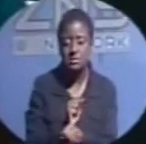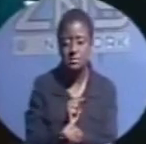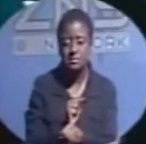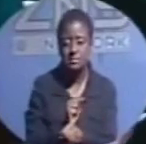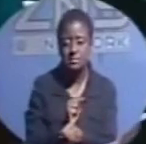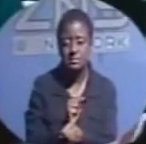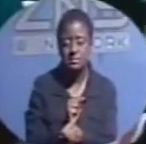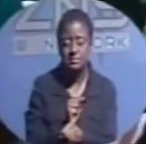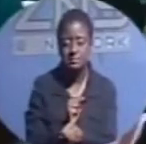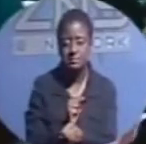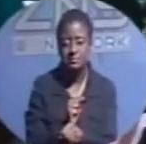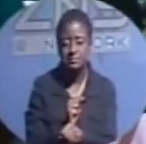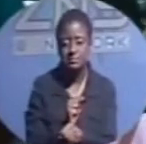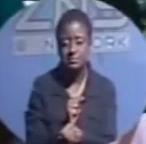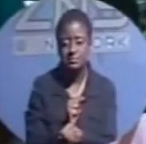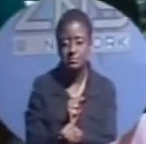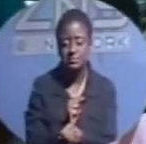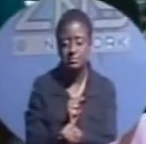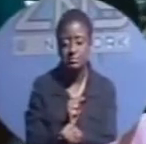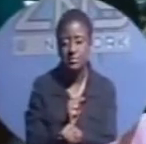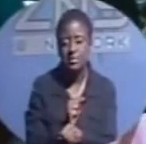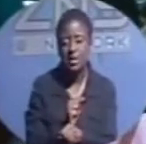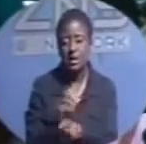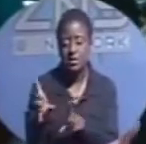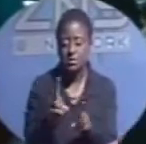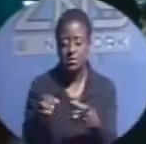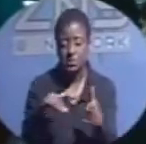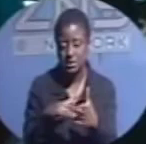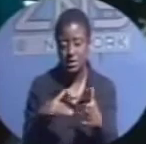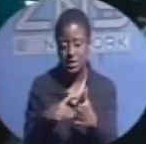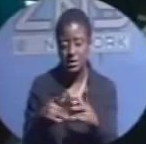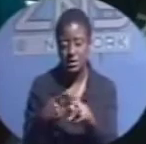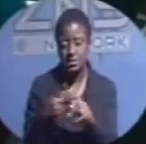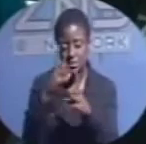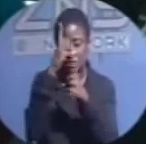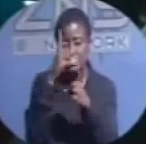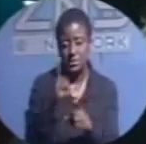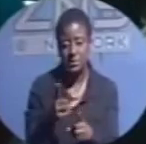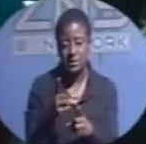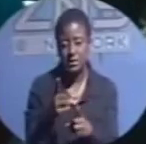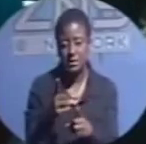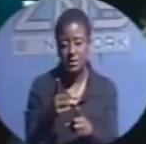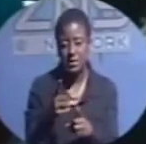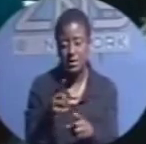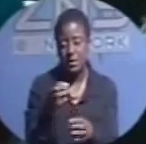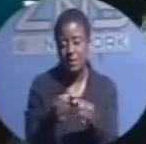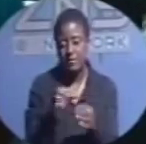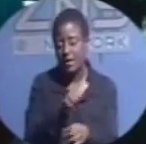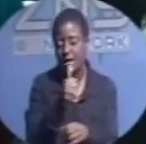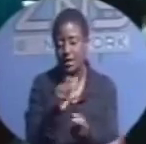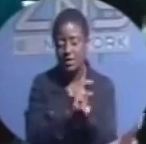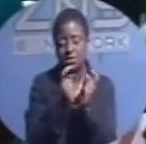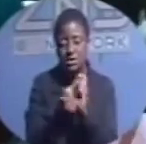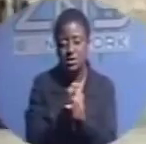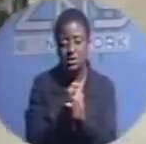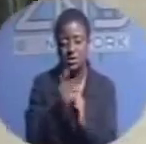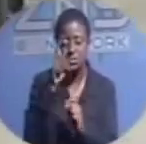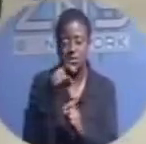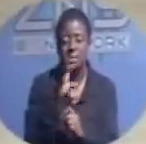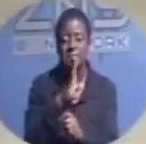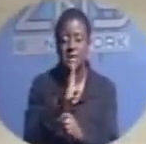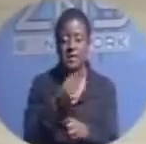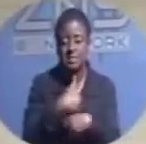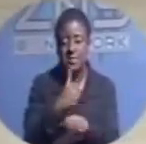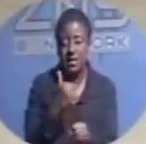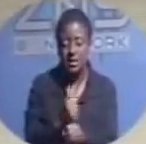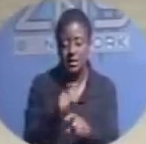having a study done to determine whether or not any alteration or changes ought to be made to the road.